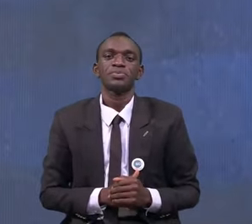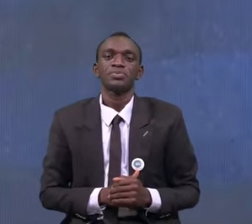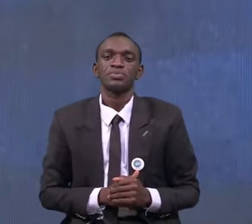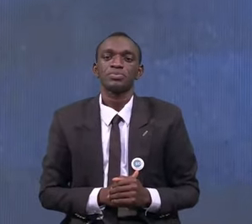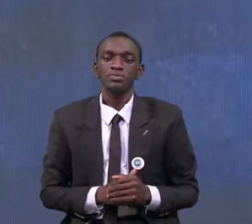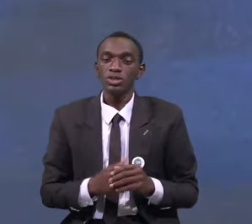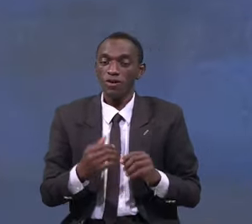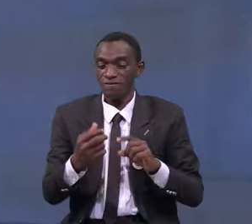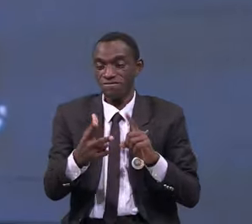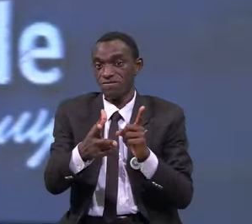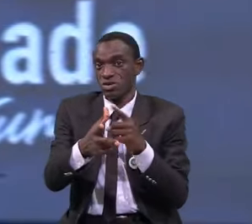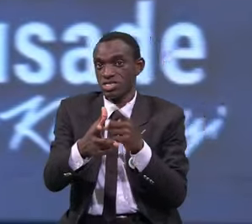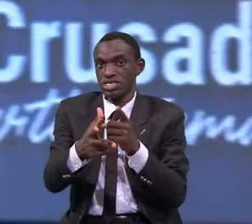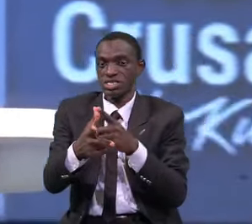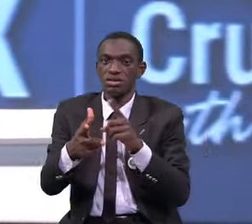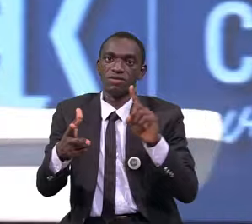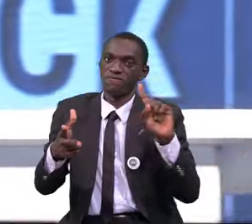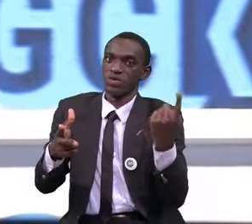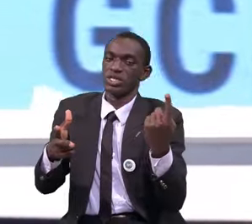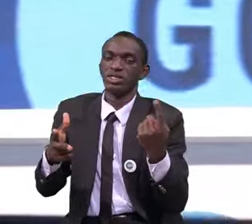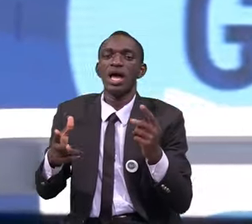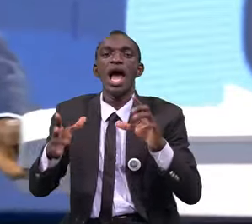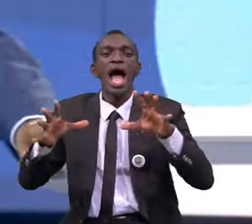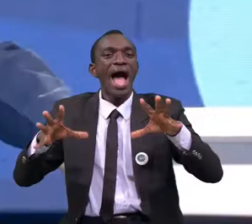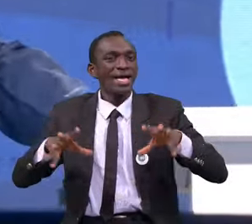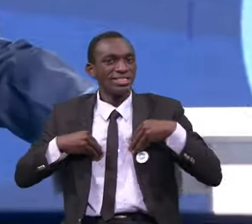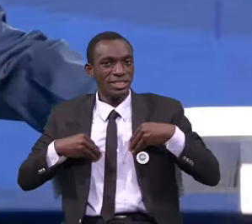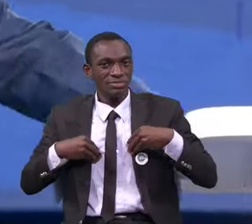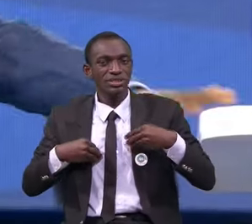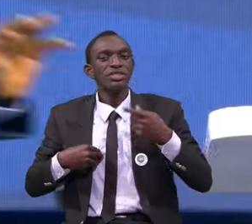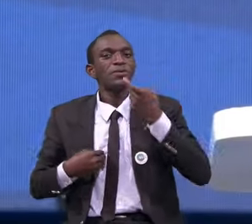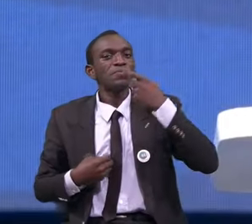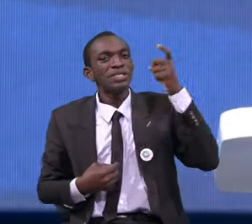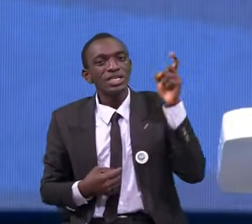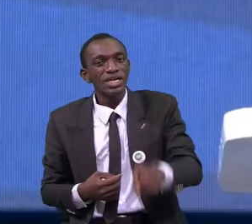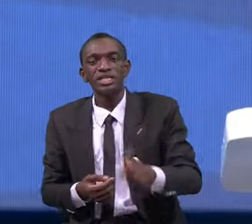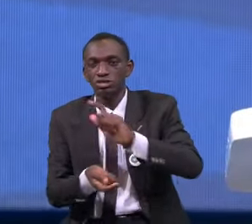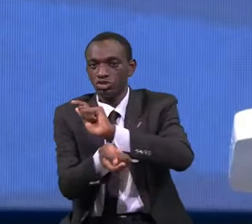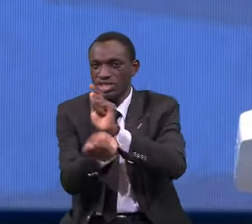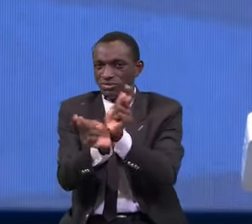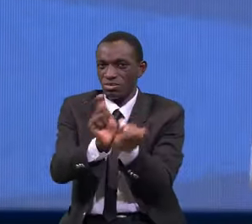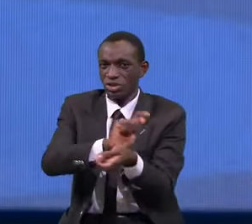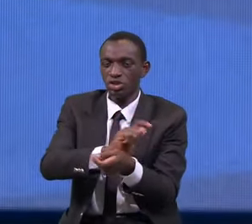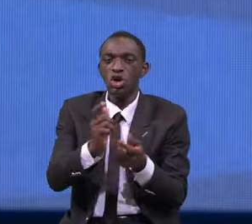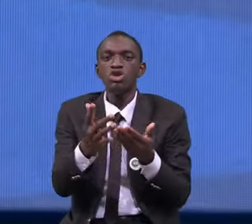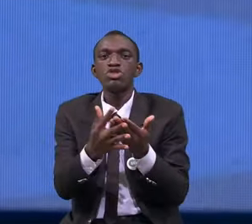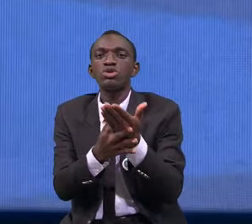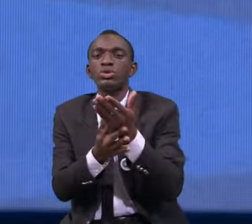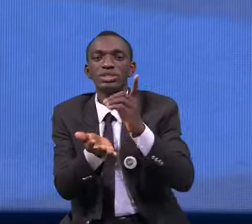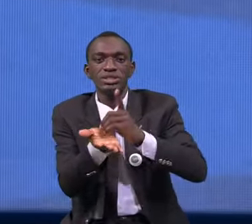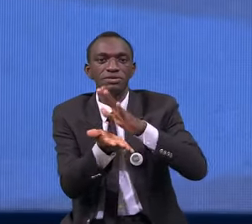Number one, accepting decreed transformation through the divine